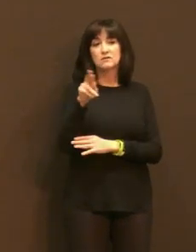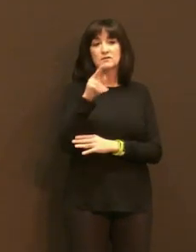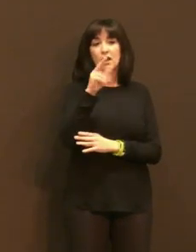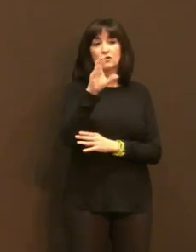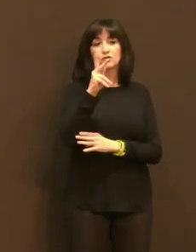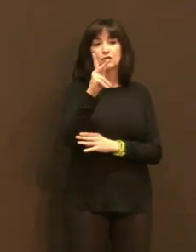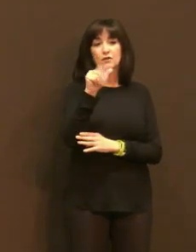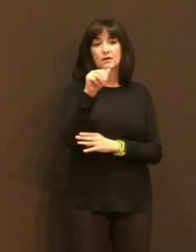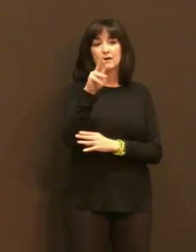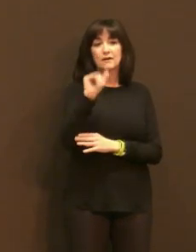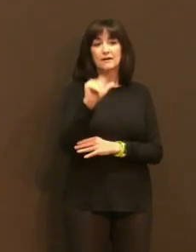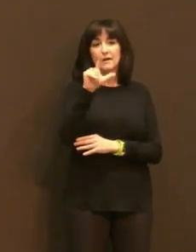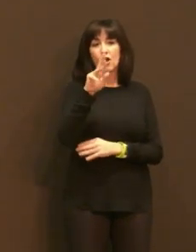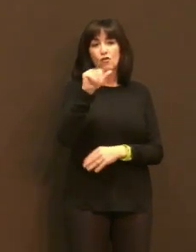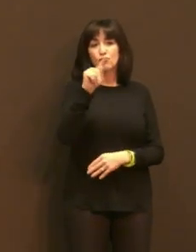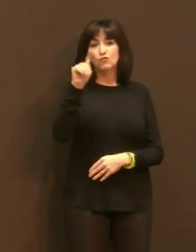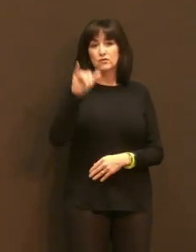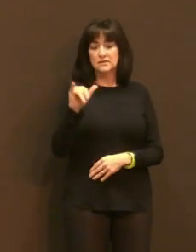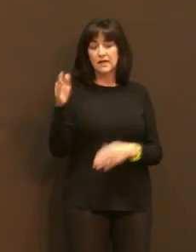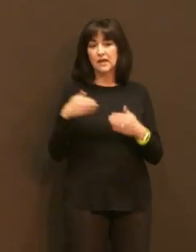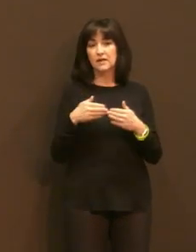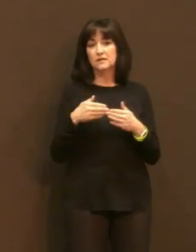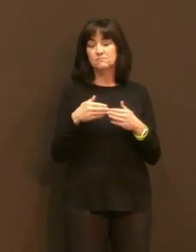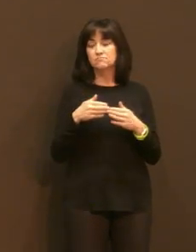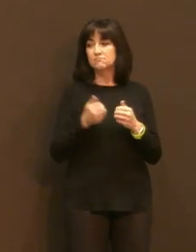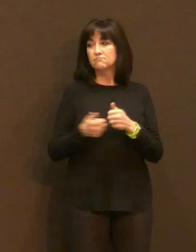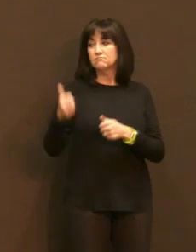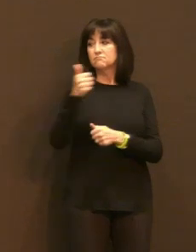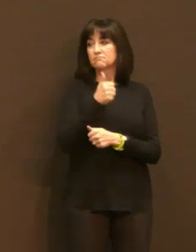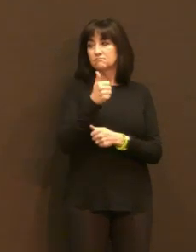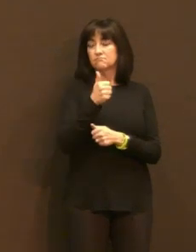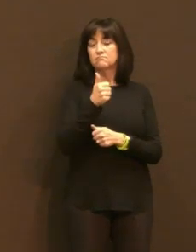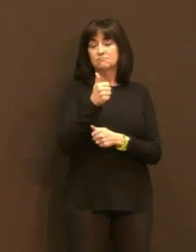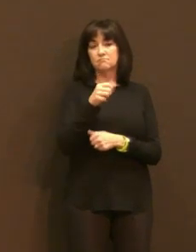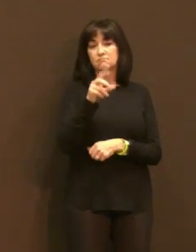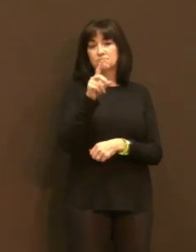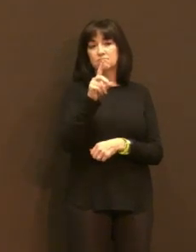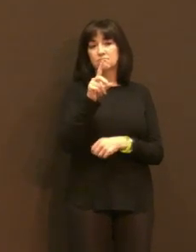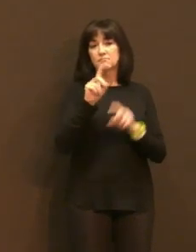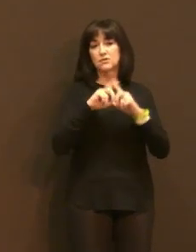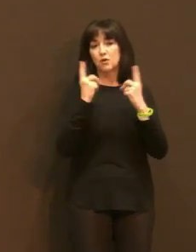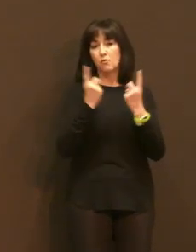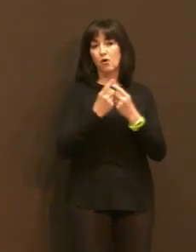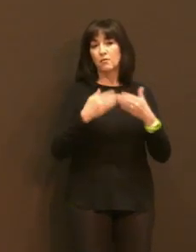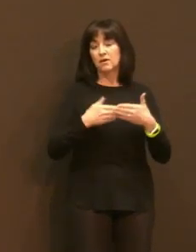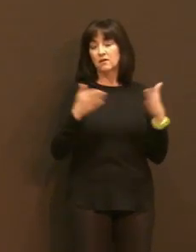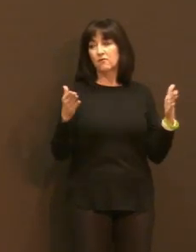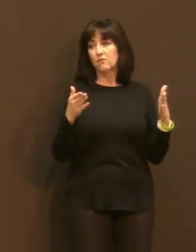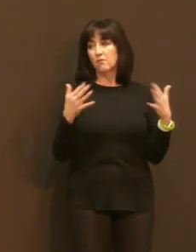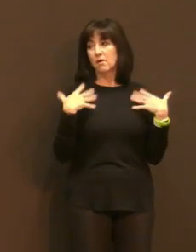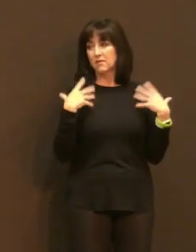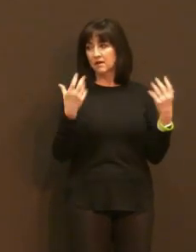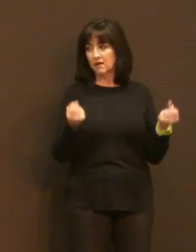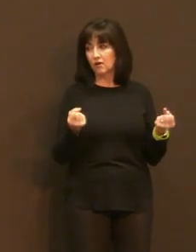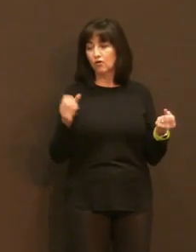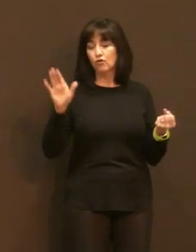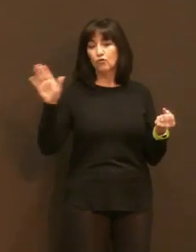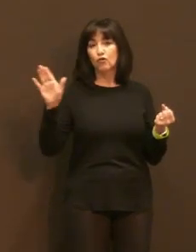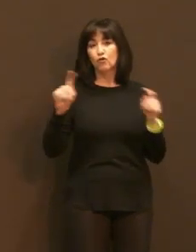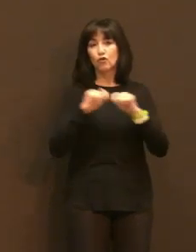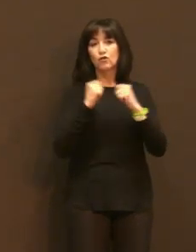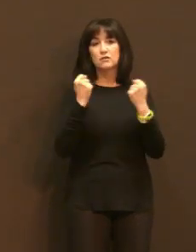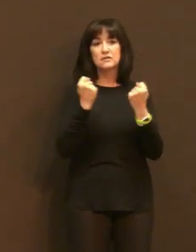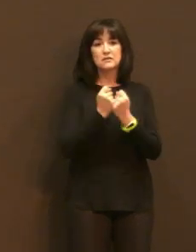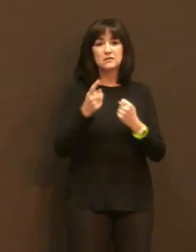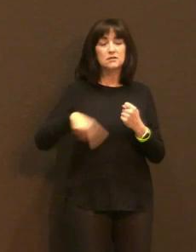of Public Health. I want to thank her again for her leadership of the division and the team on the front lines in public health